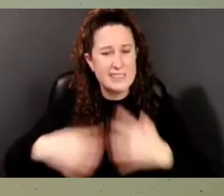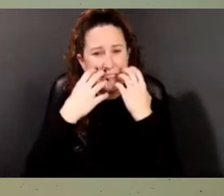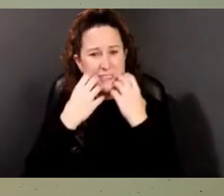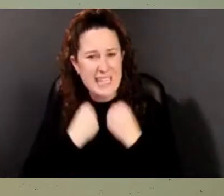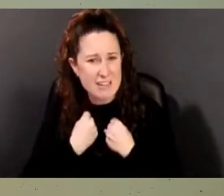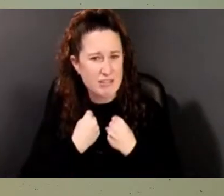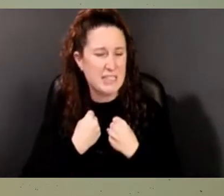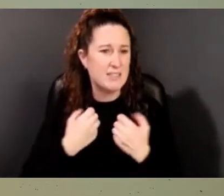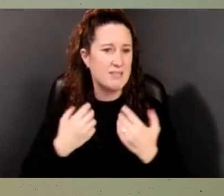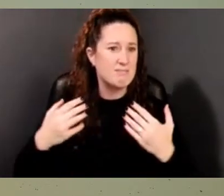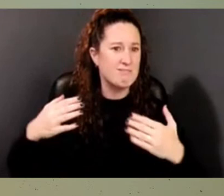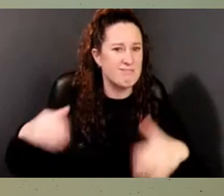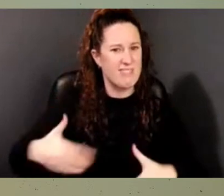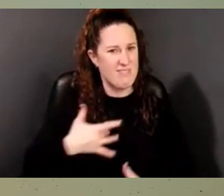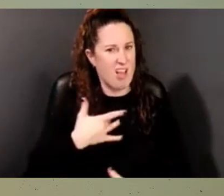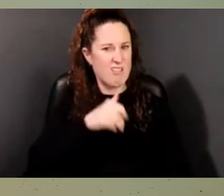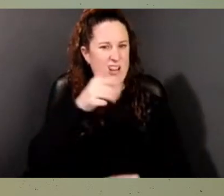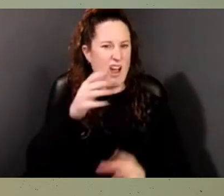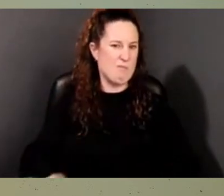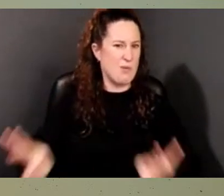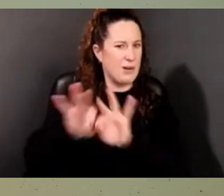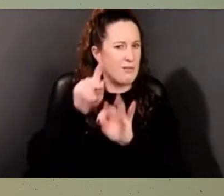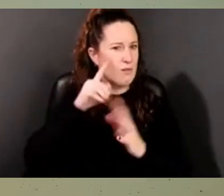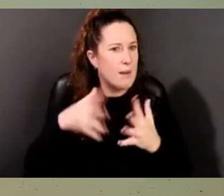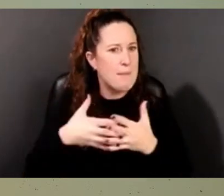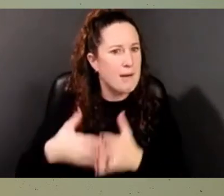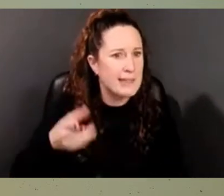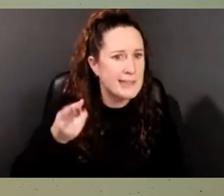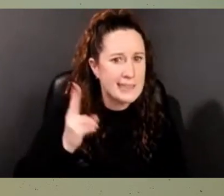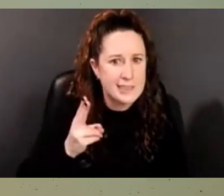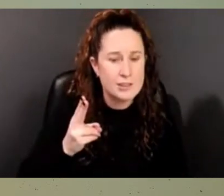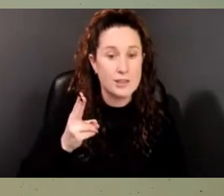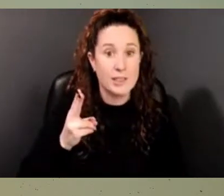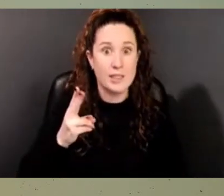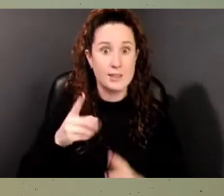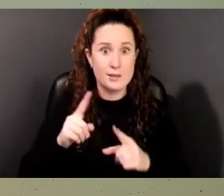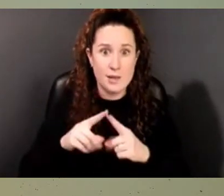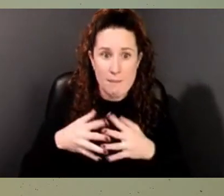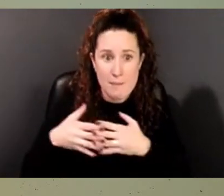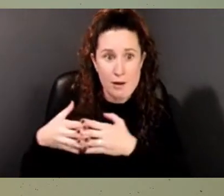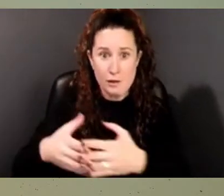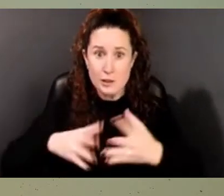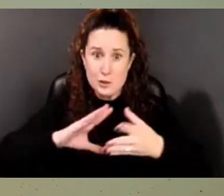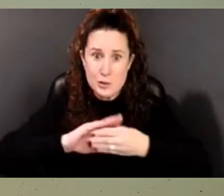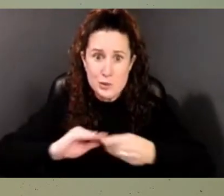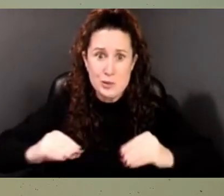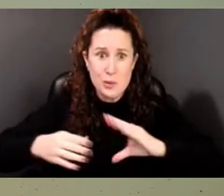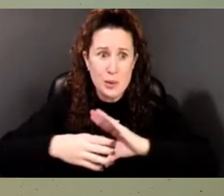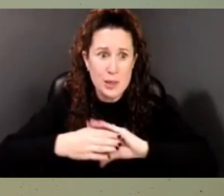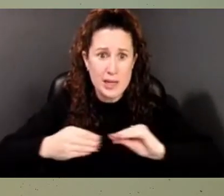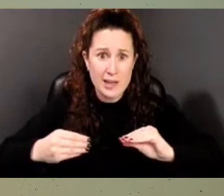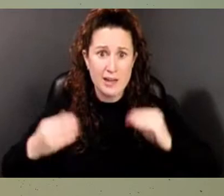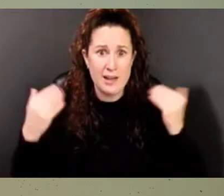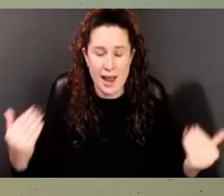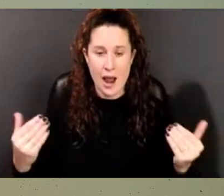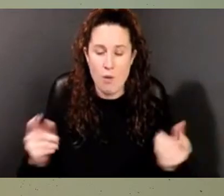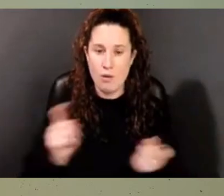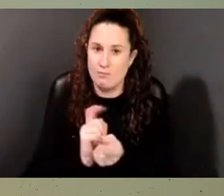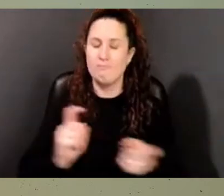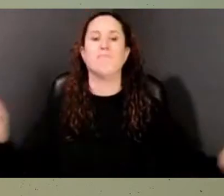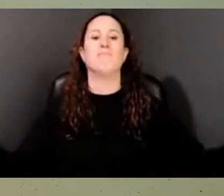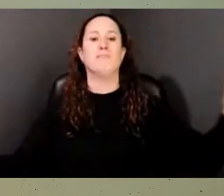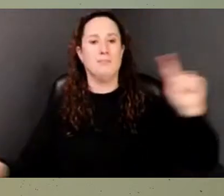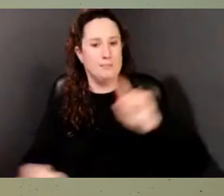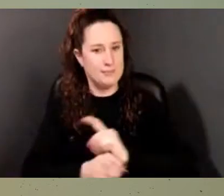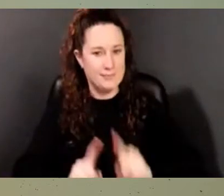unimportant to American history, to American story, to America's story that has drastically changed. Last slide,